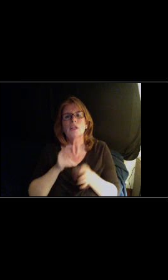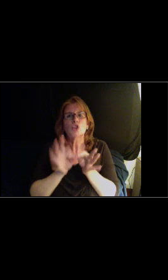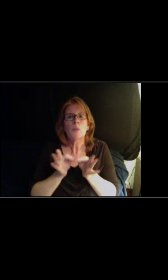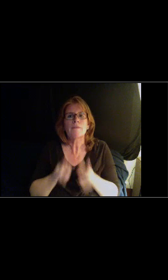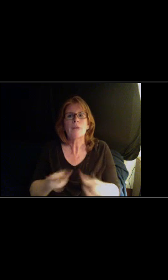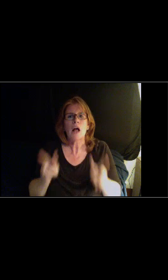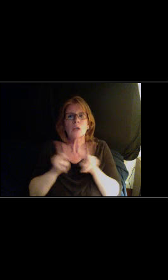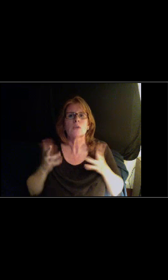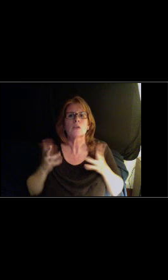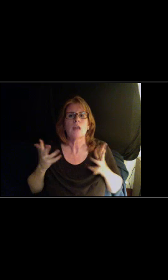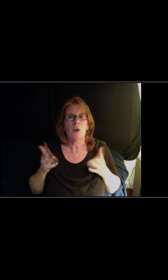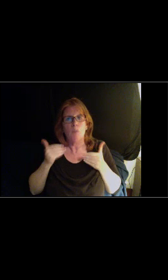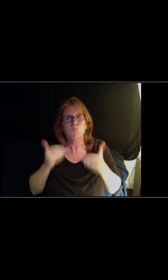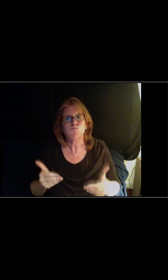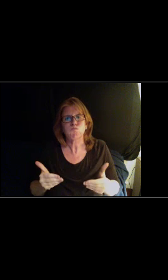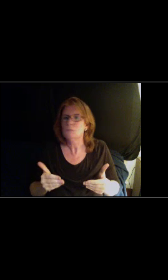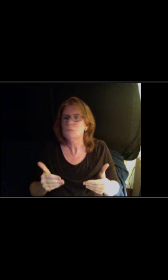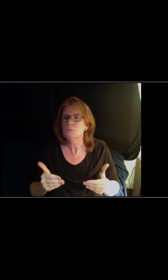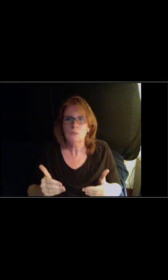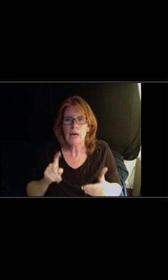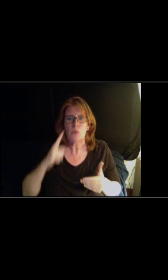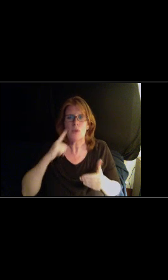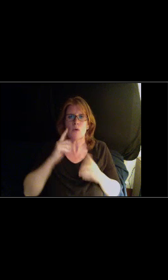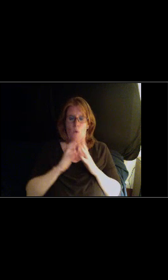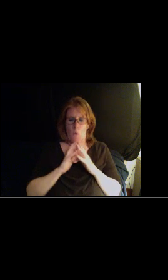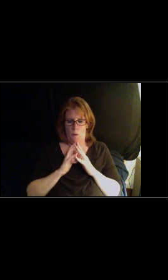for those values?